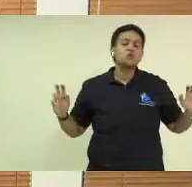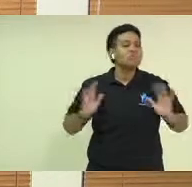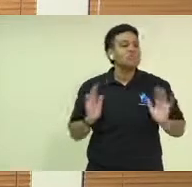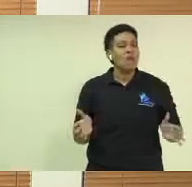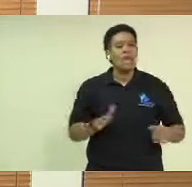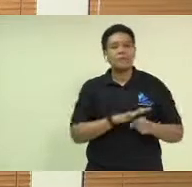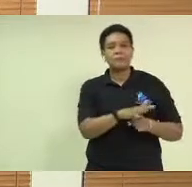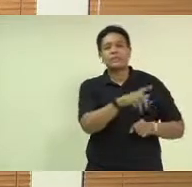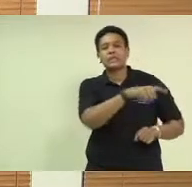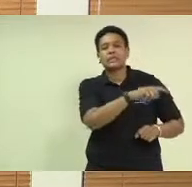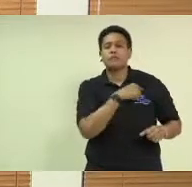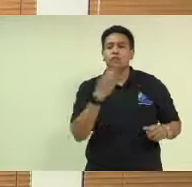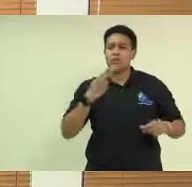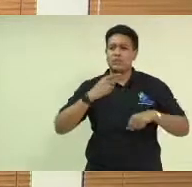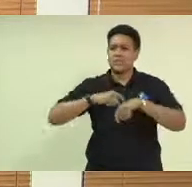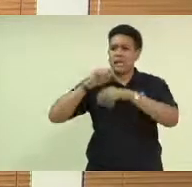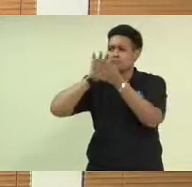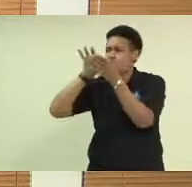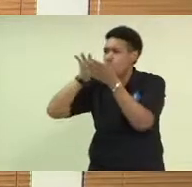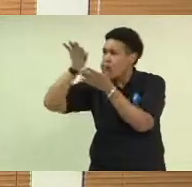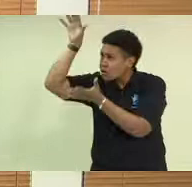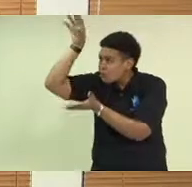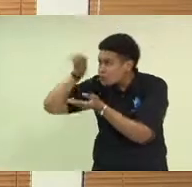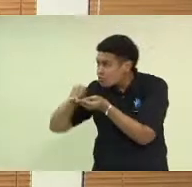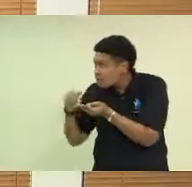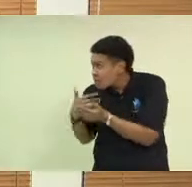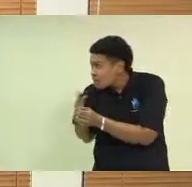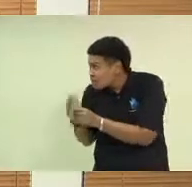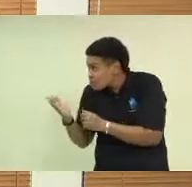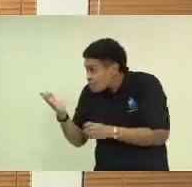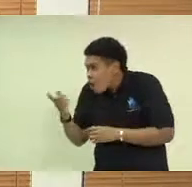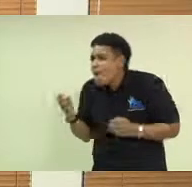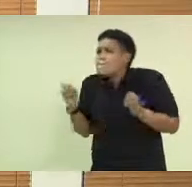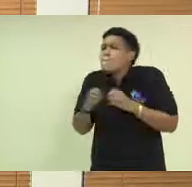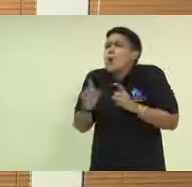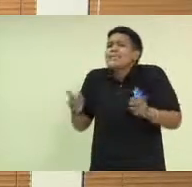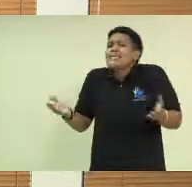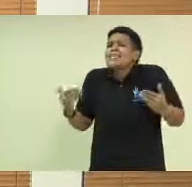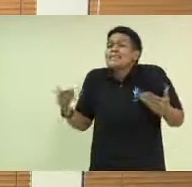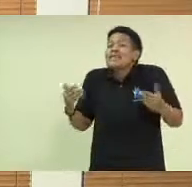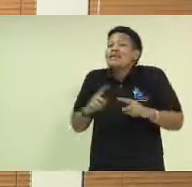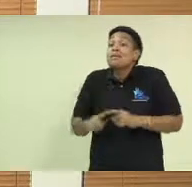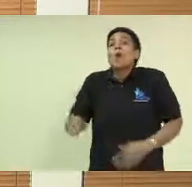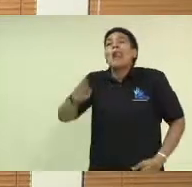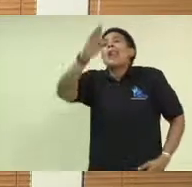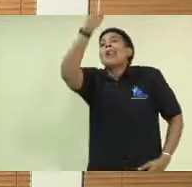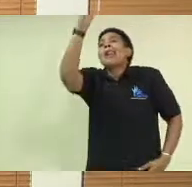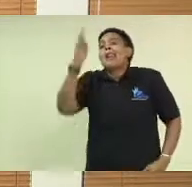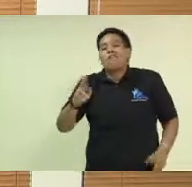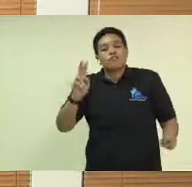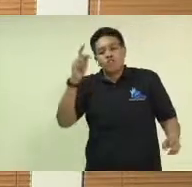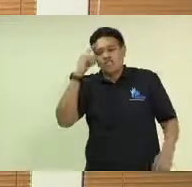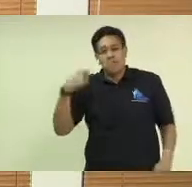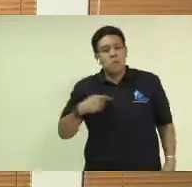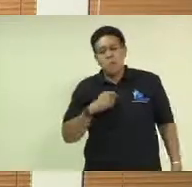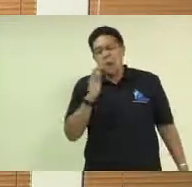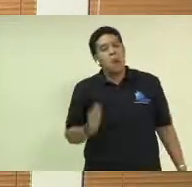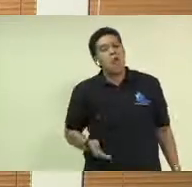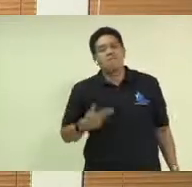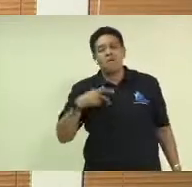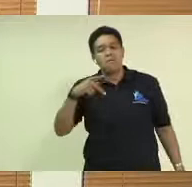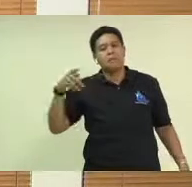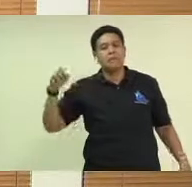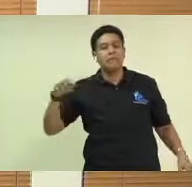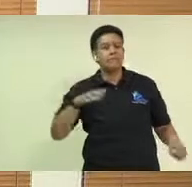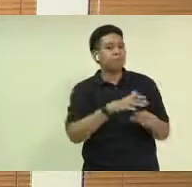to check our accounts and make sure again that we have sufficient in stock, but this was never an issue for us. And we're using